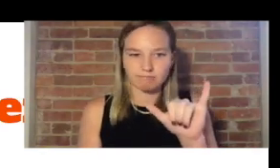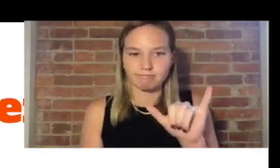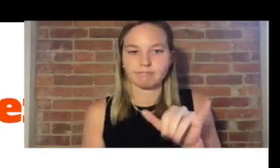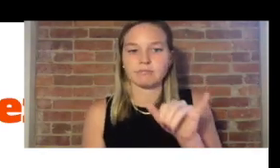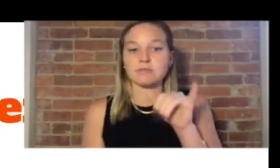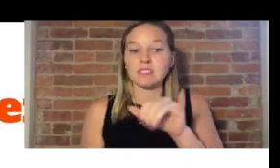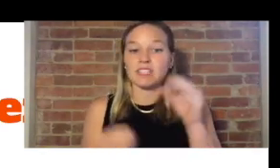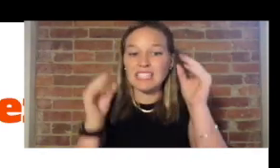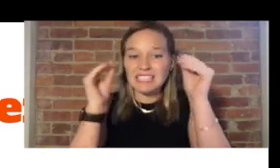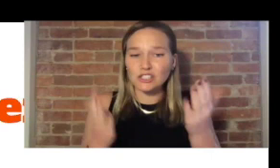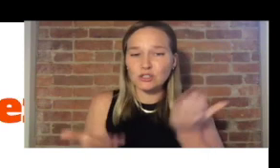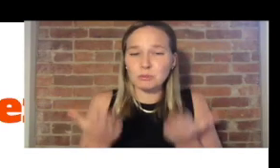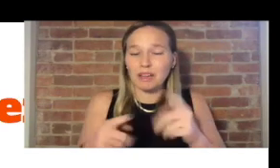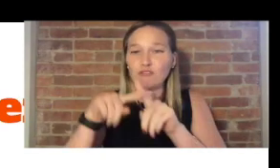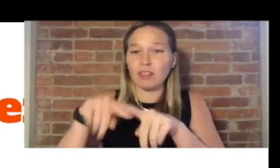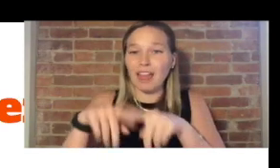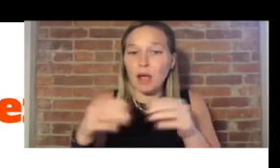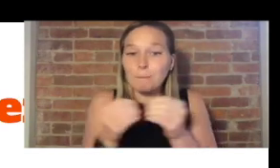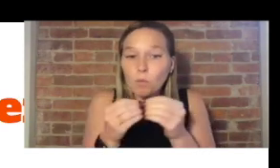Another is digital literacy.